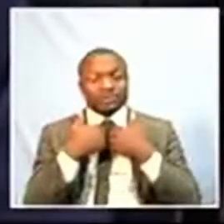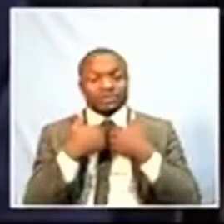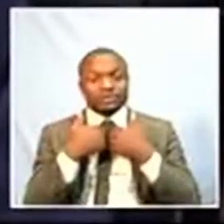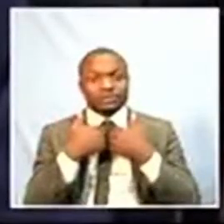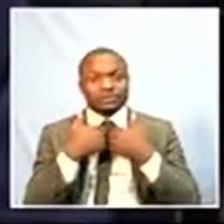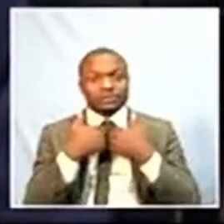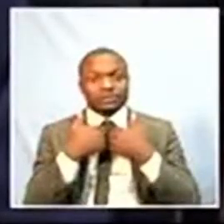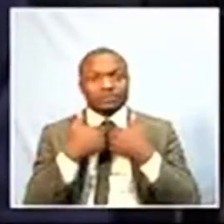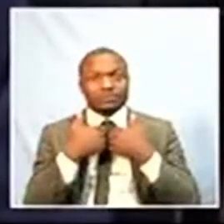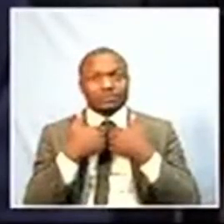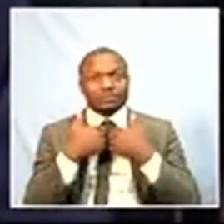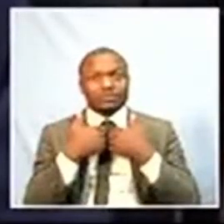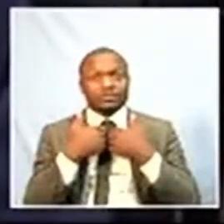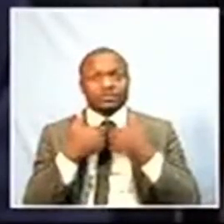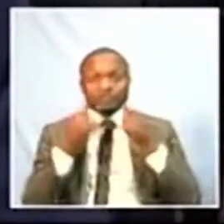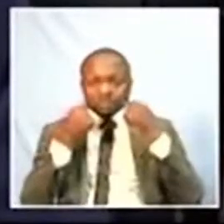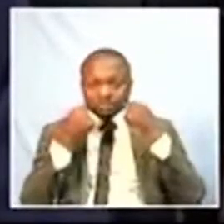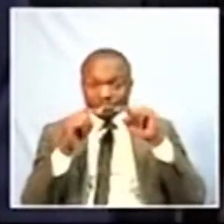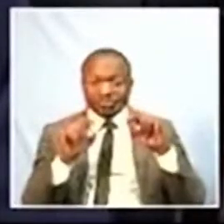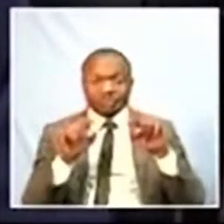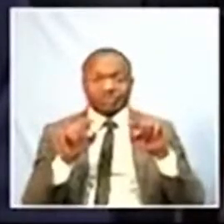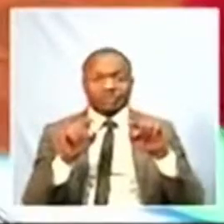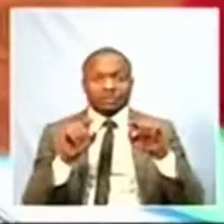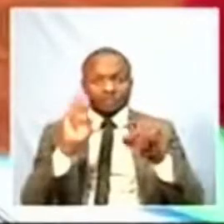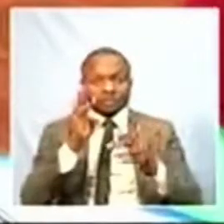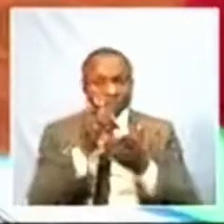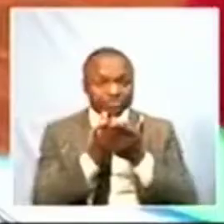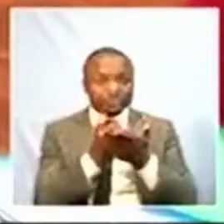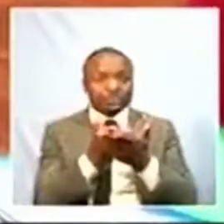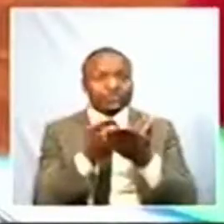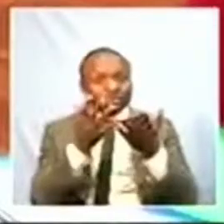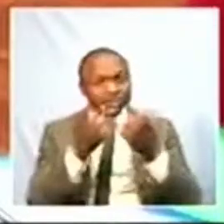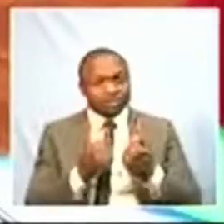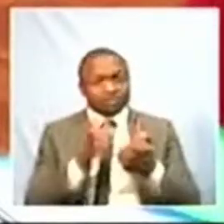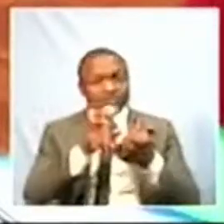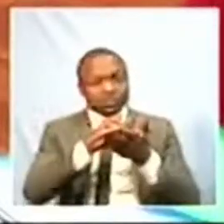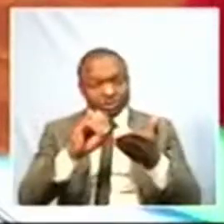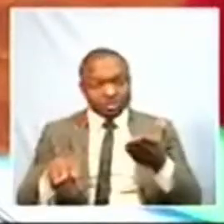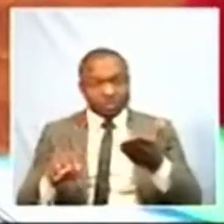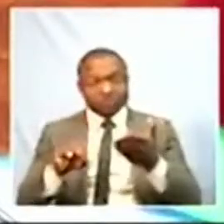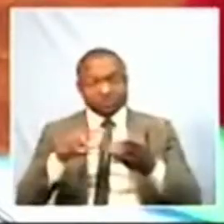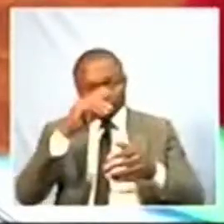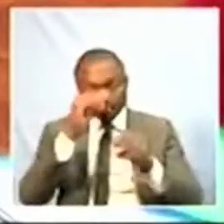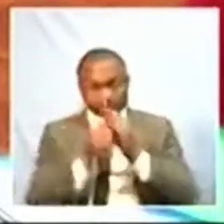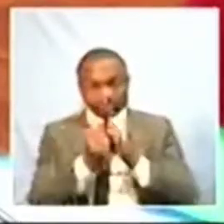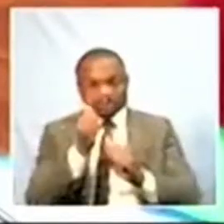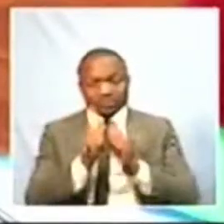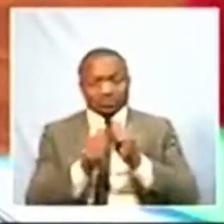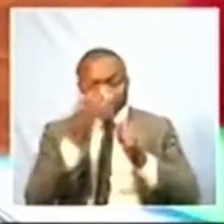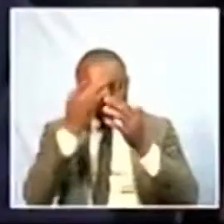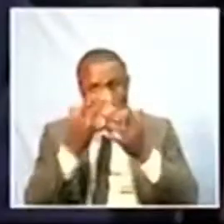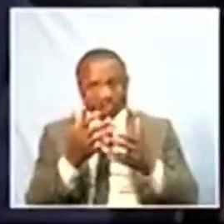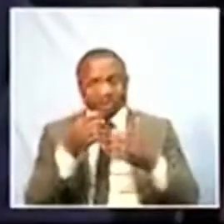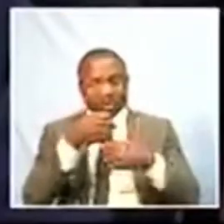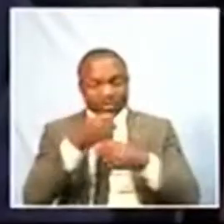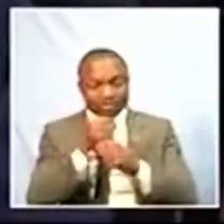submit? Or do you wish to retract that? Because at the end of the day, we're expected to do a